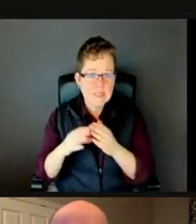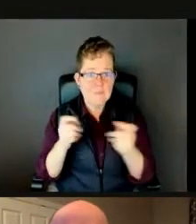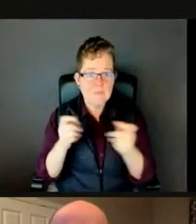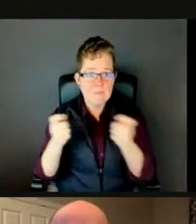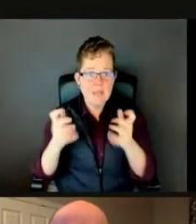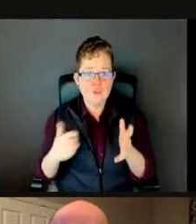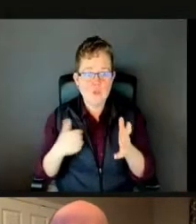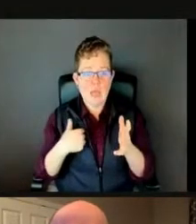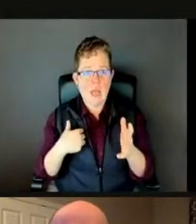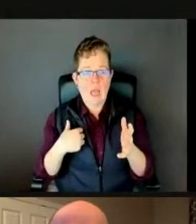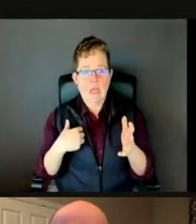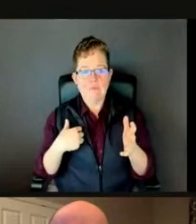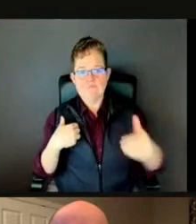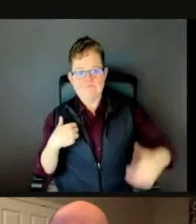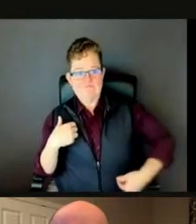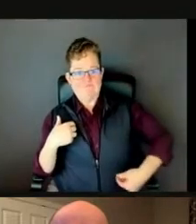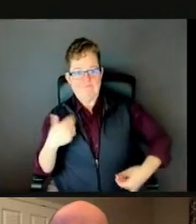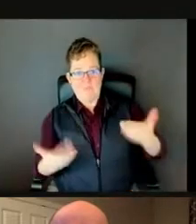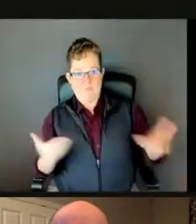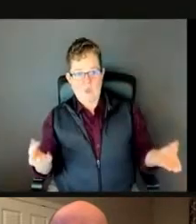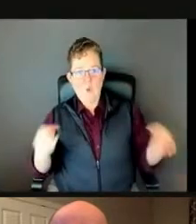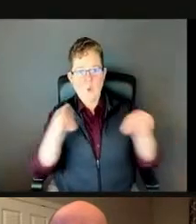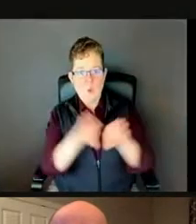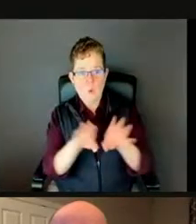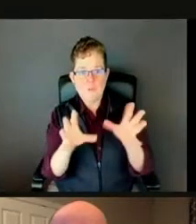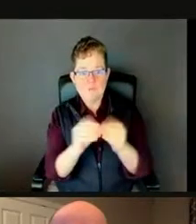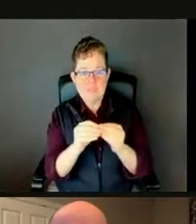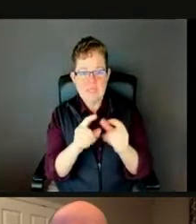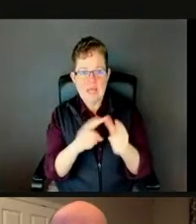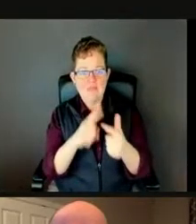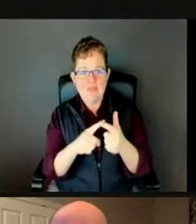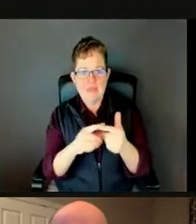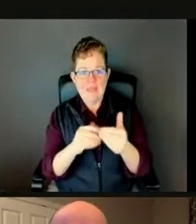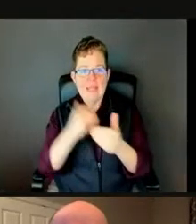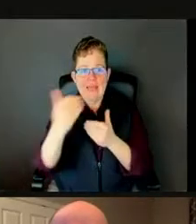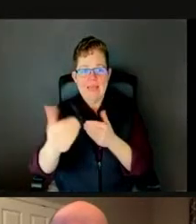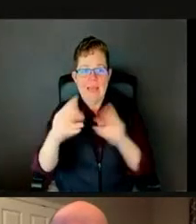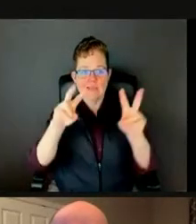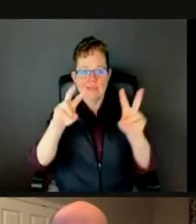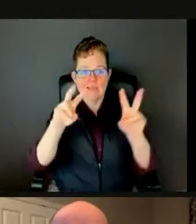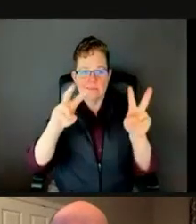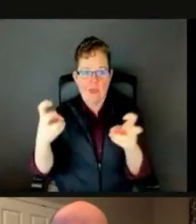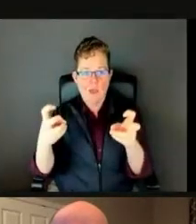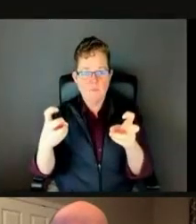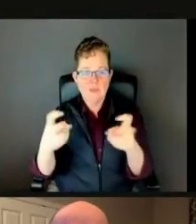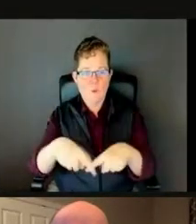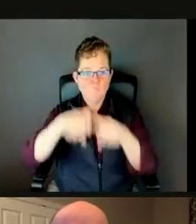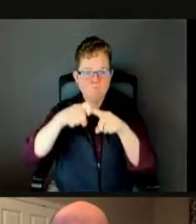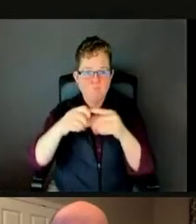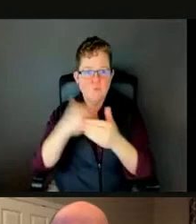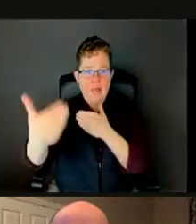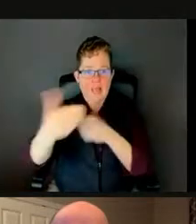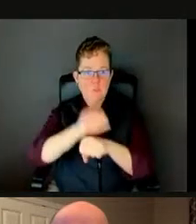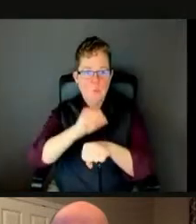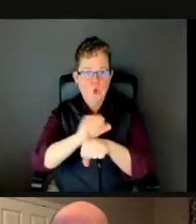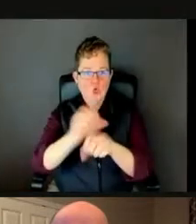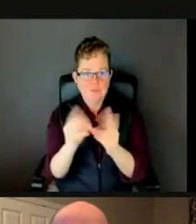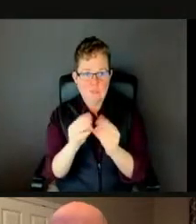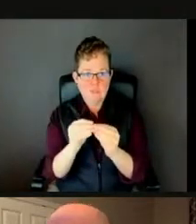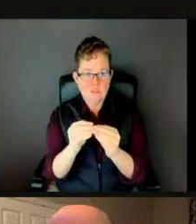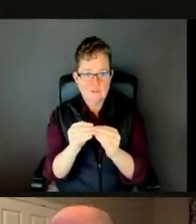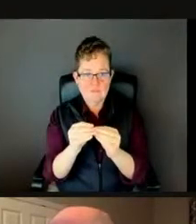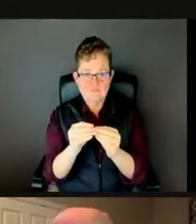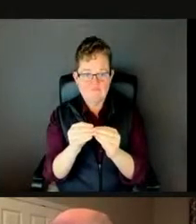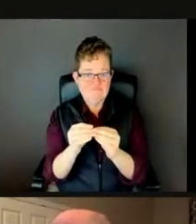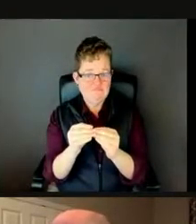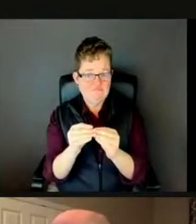close the meeting then and revisit the next topics at our next work session. Unless there are other things that